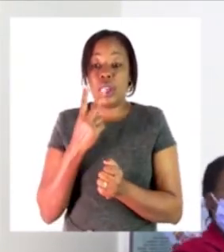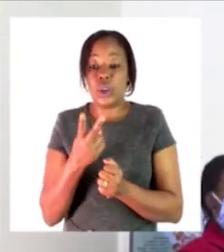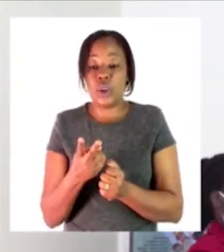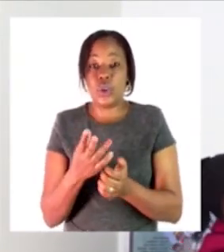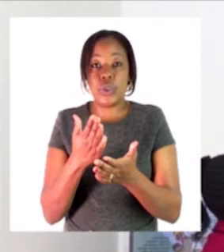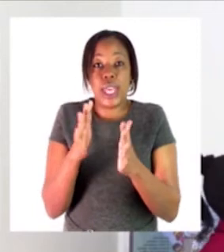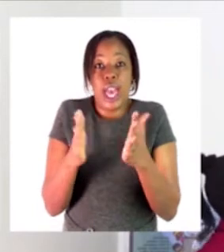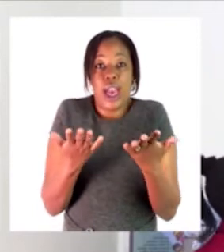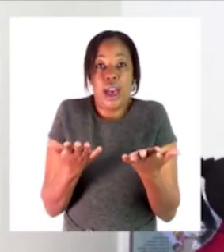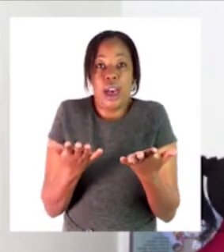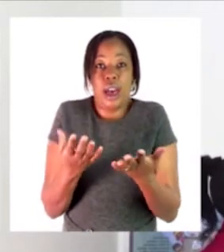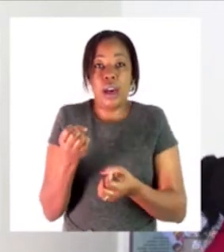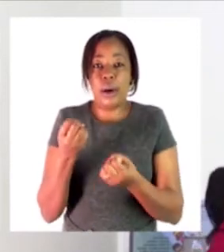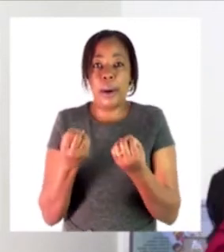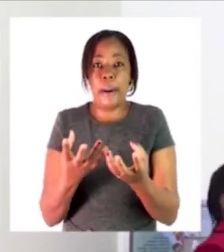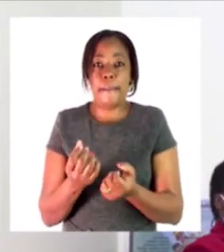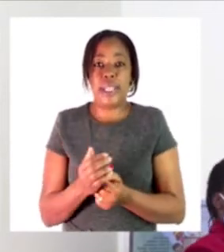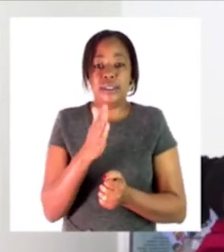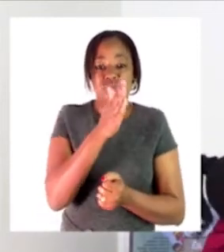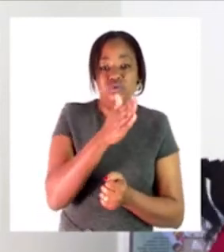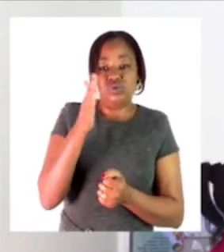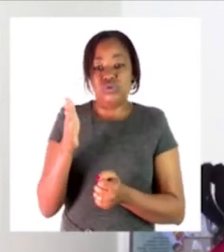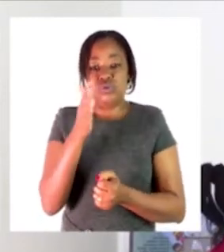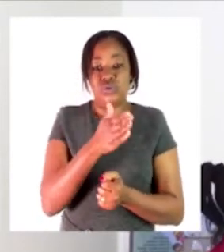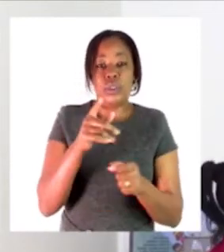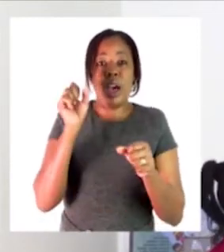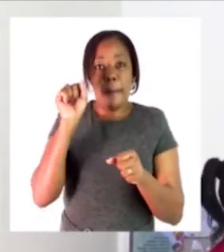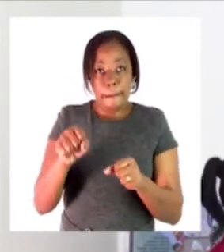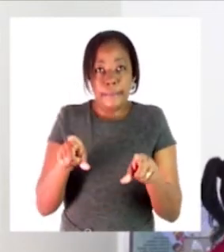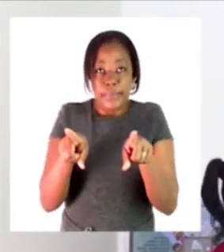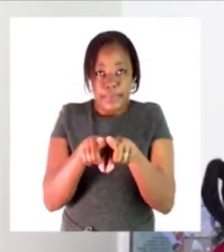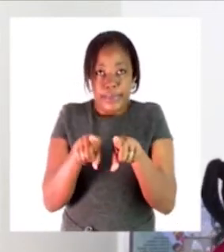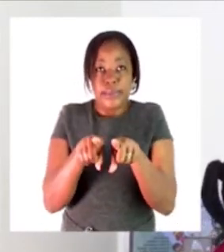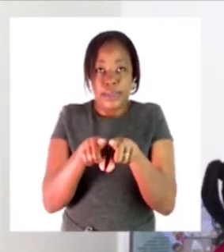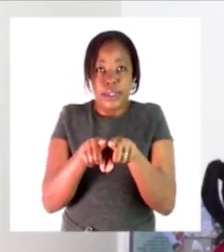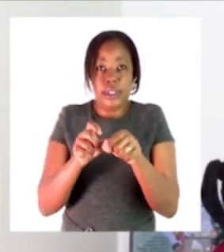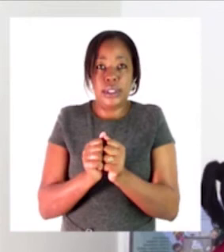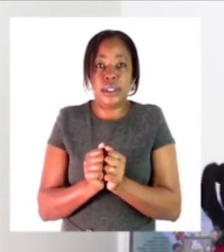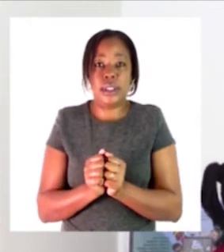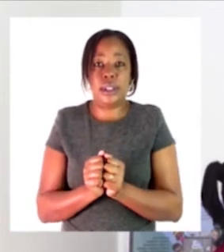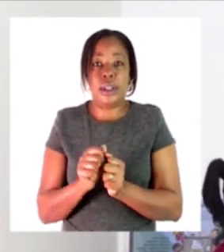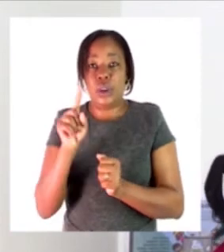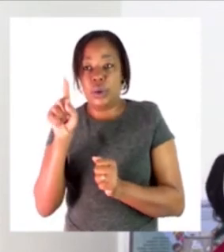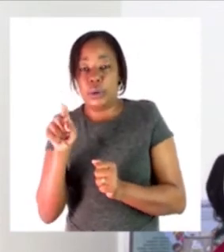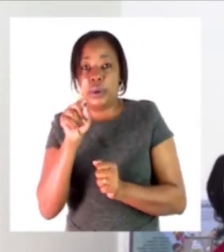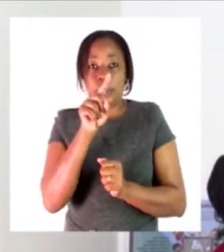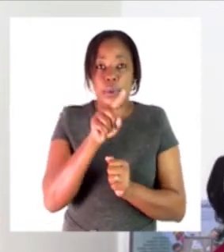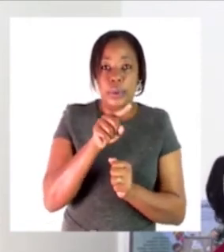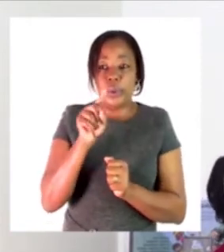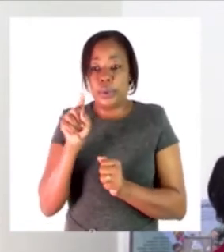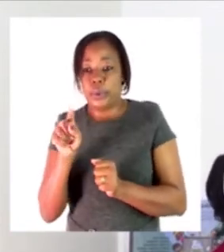7 and see how many will be on each side. So I'll be counting 1, 2, 3,